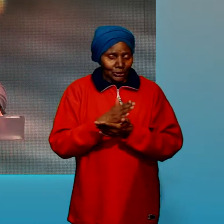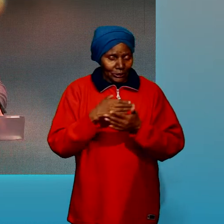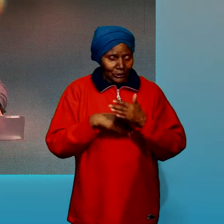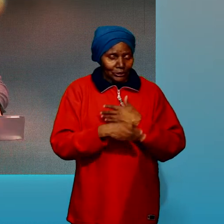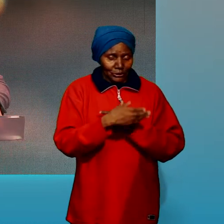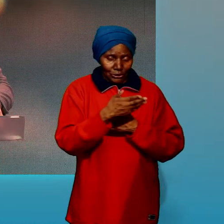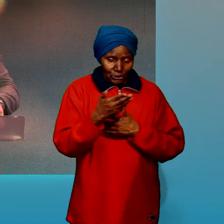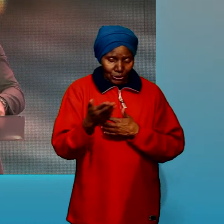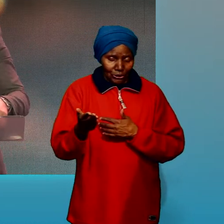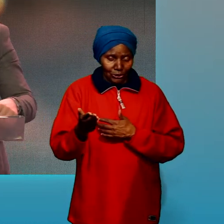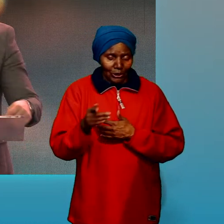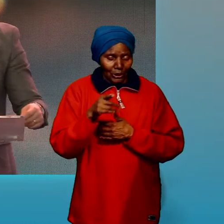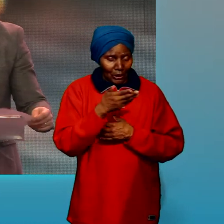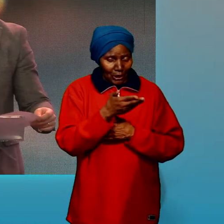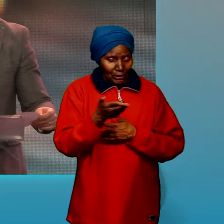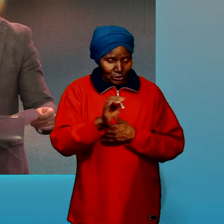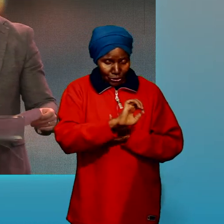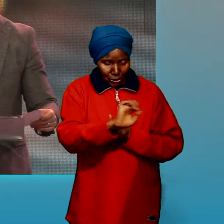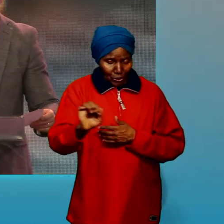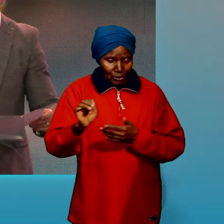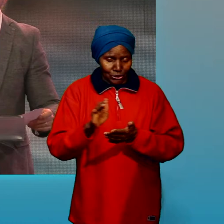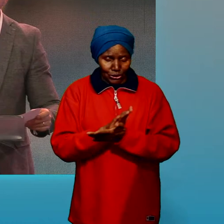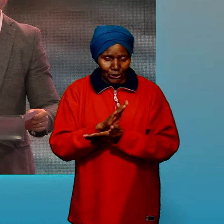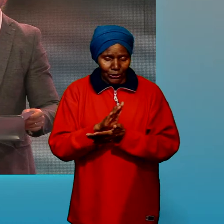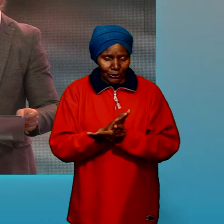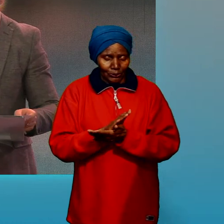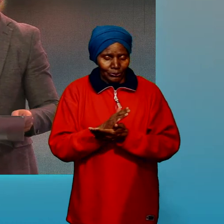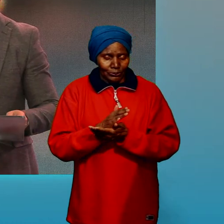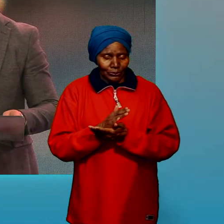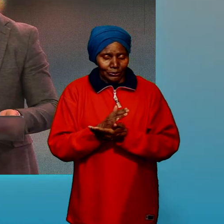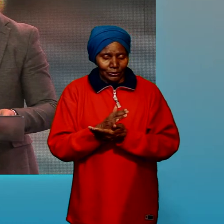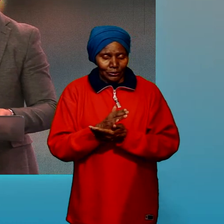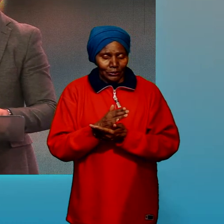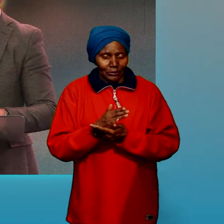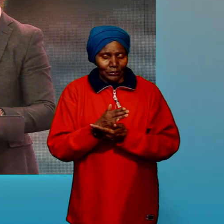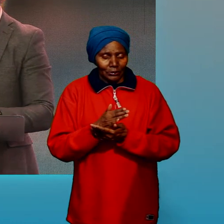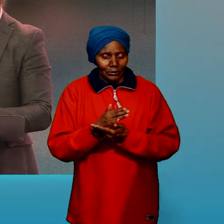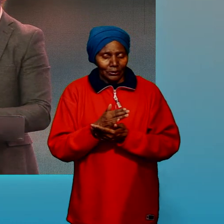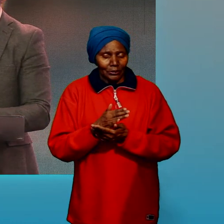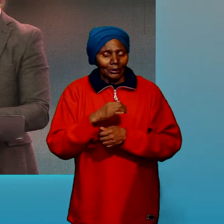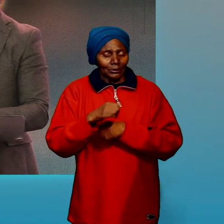in you, and your joy may be full."